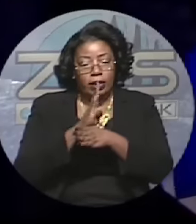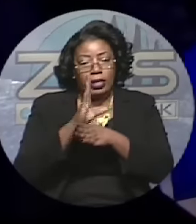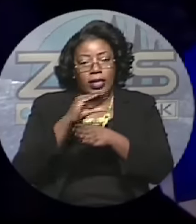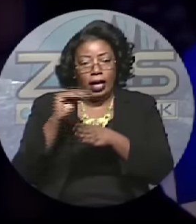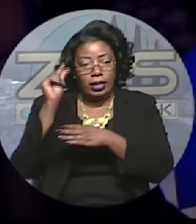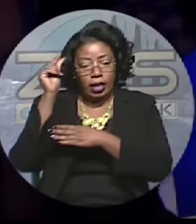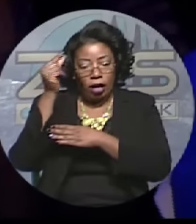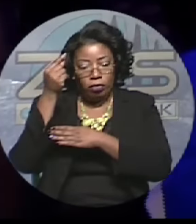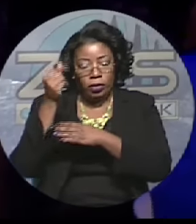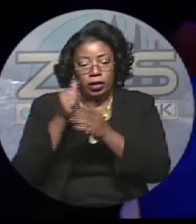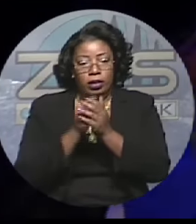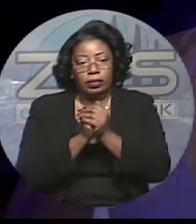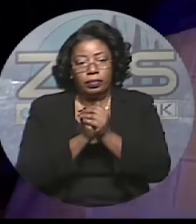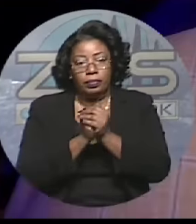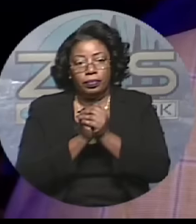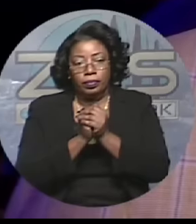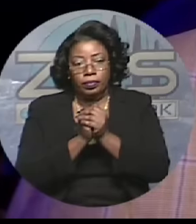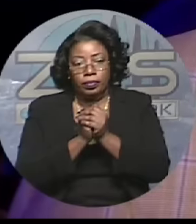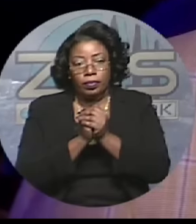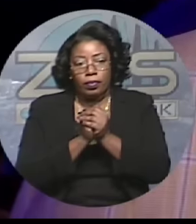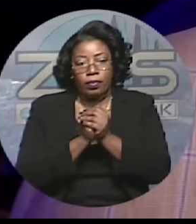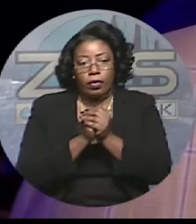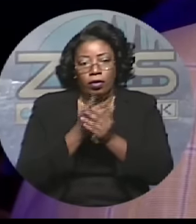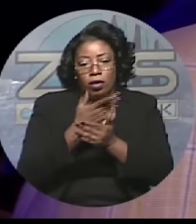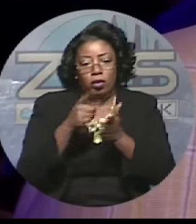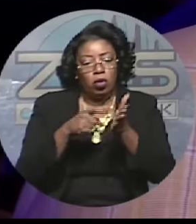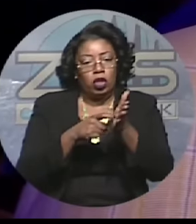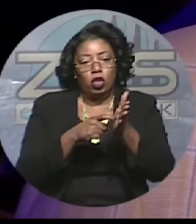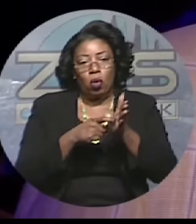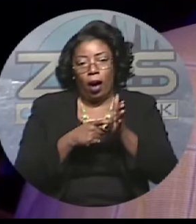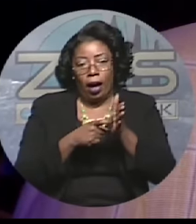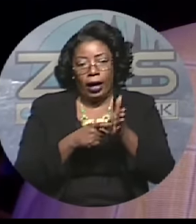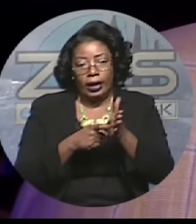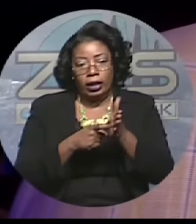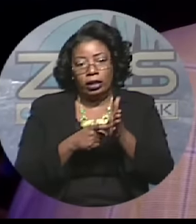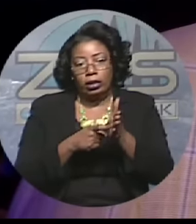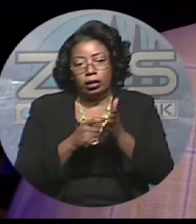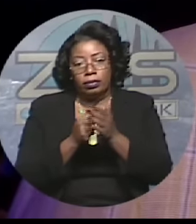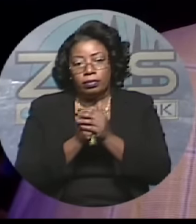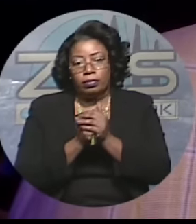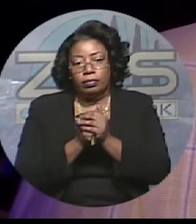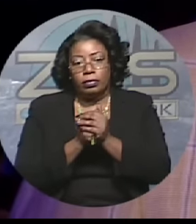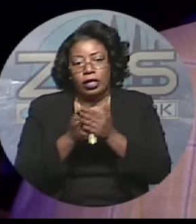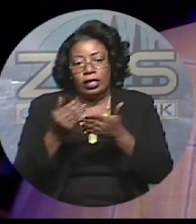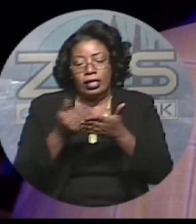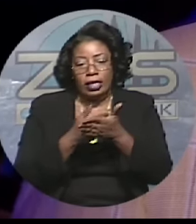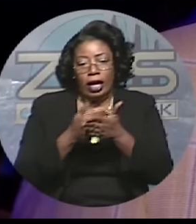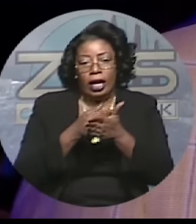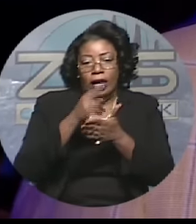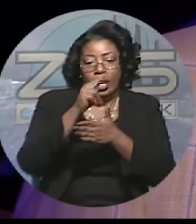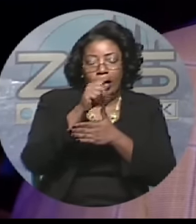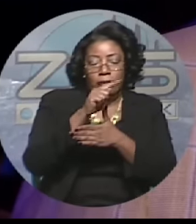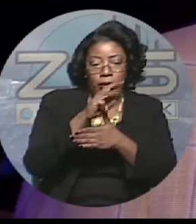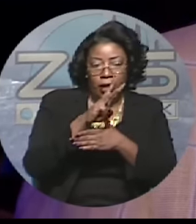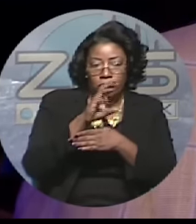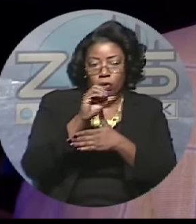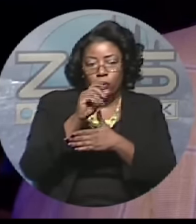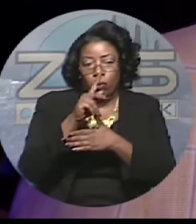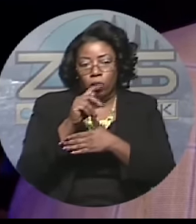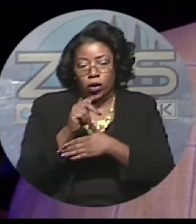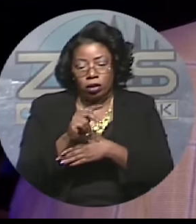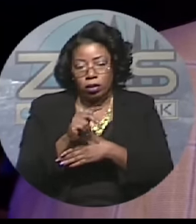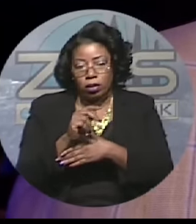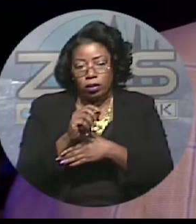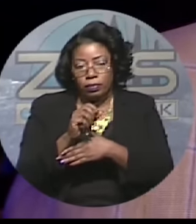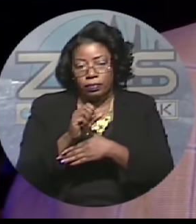Government. Over a year ago, we acquired Flow and Columbus Networks. That created two big events for